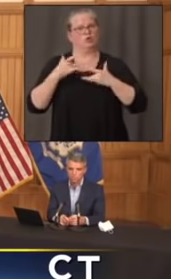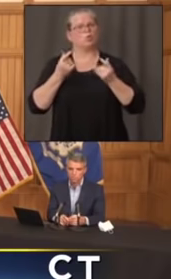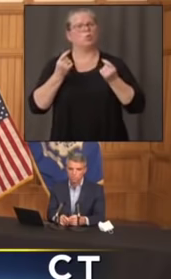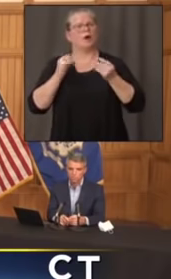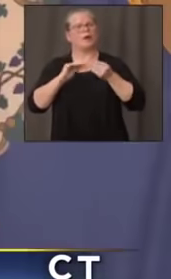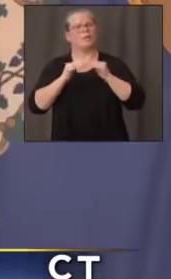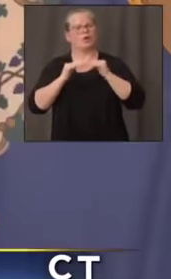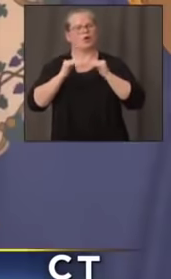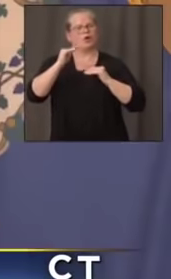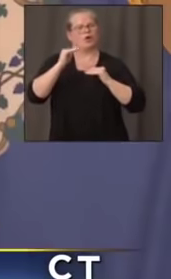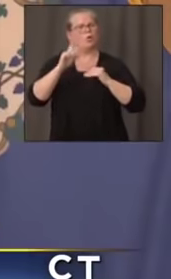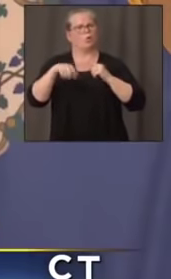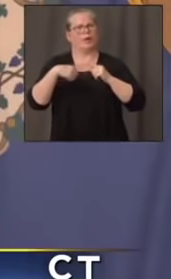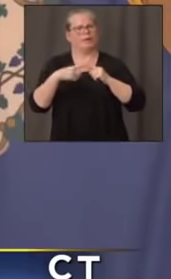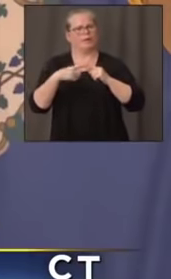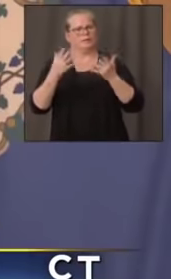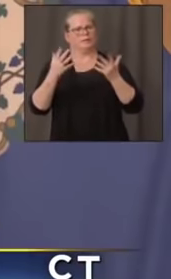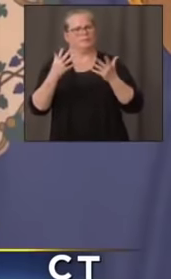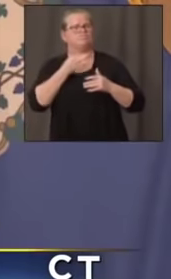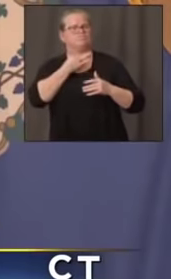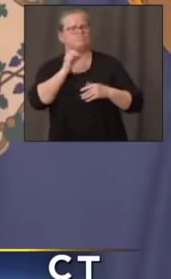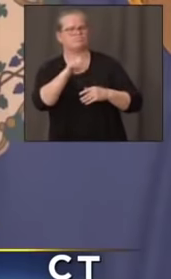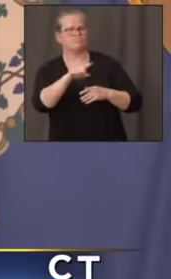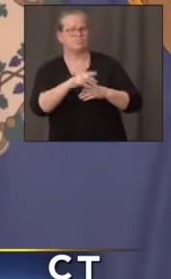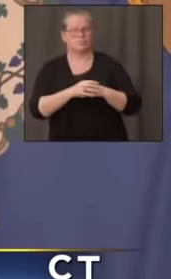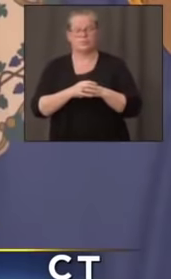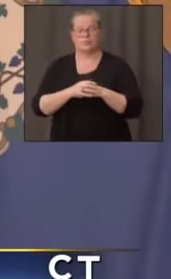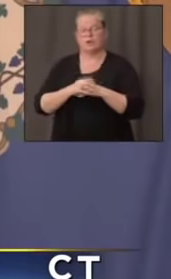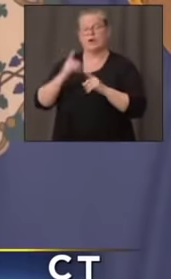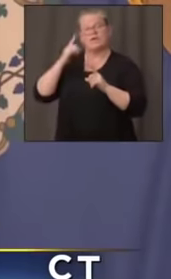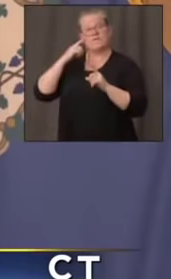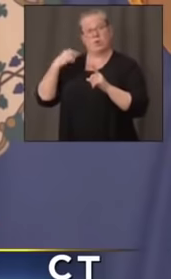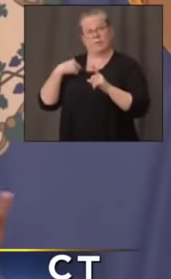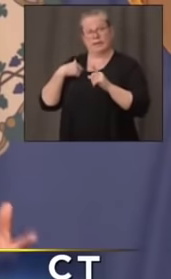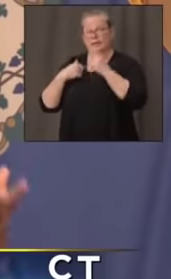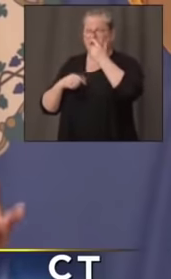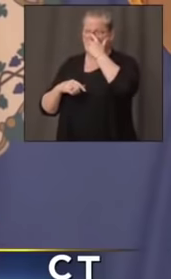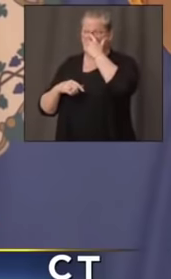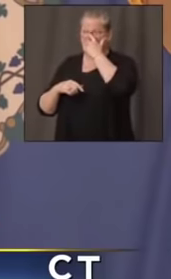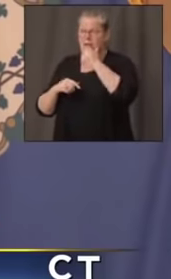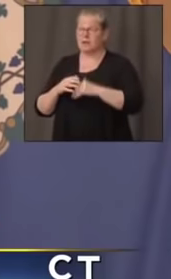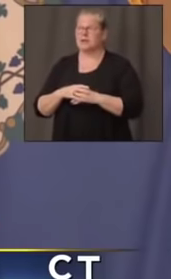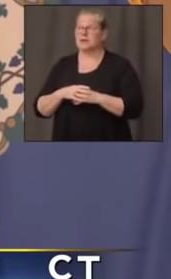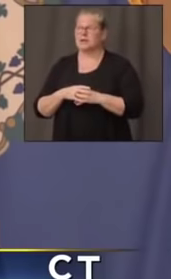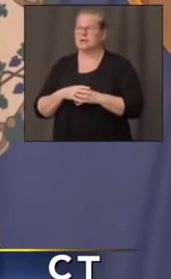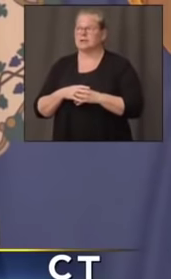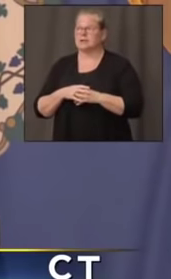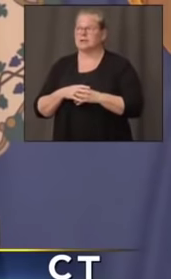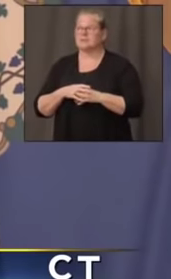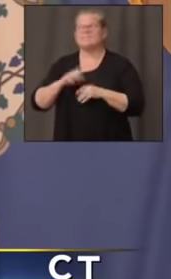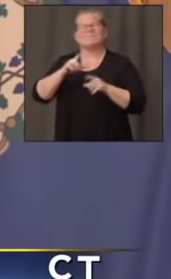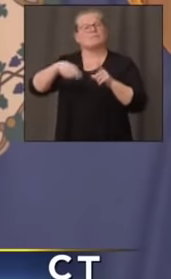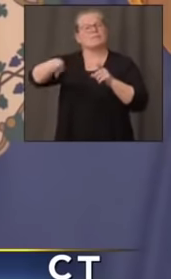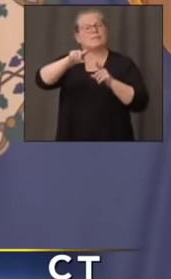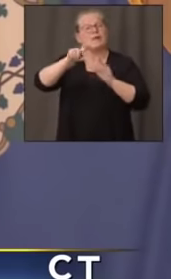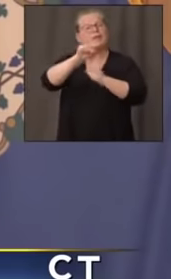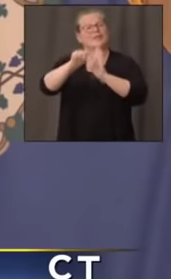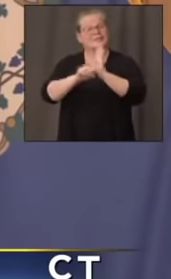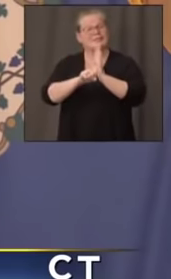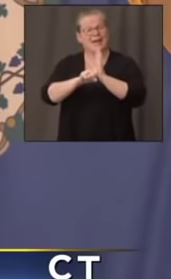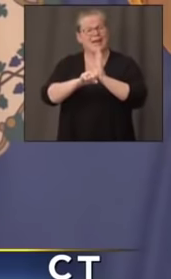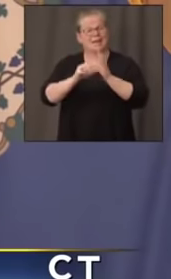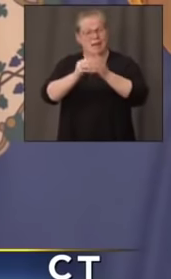The red flags for me are, what you saw in those flare-up states is it was like a hockey stick. It went up